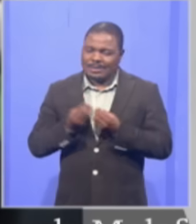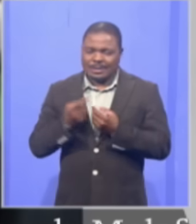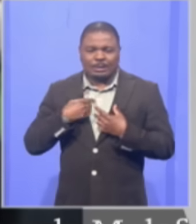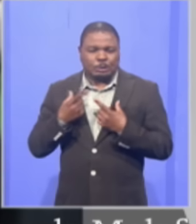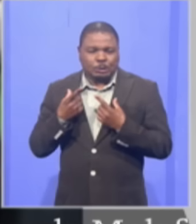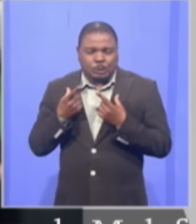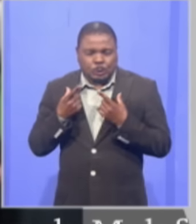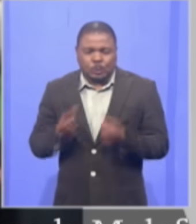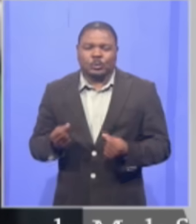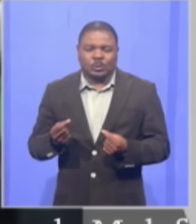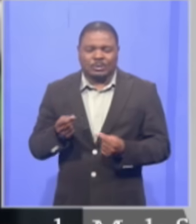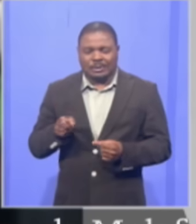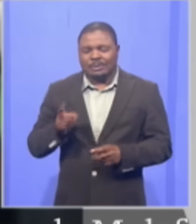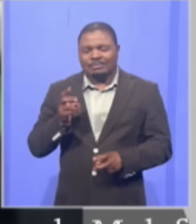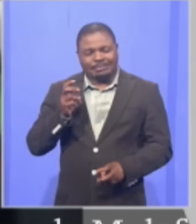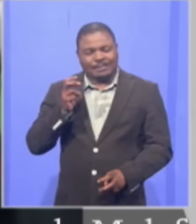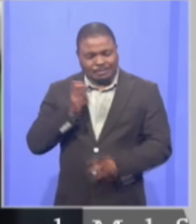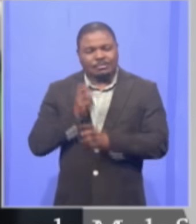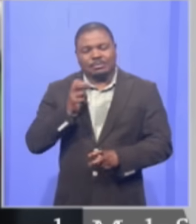It's the hardest thing.